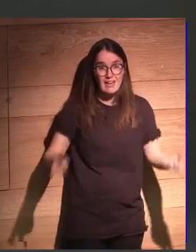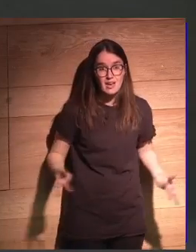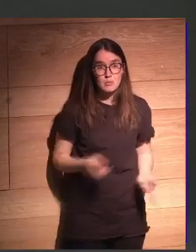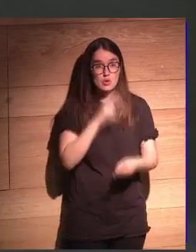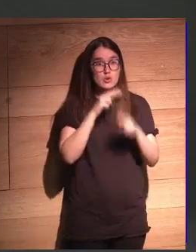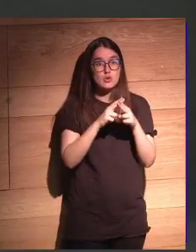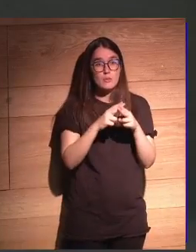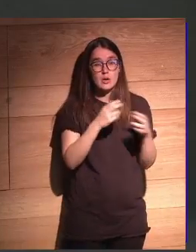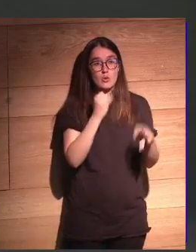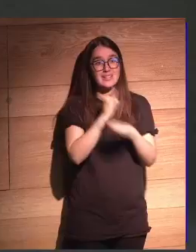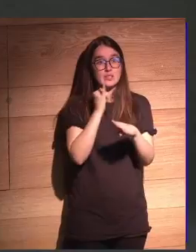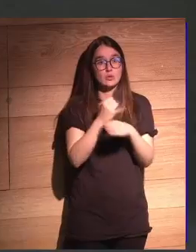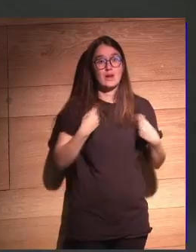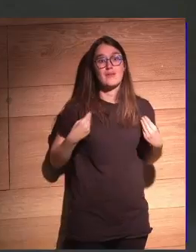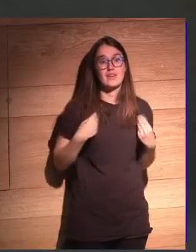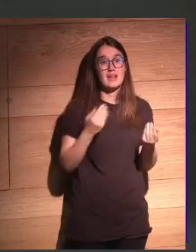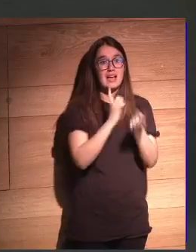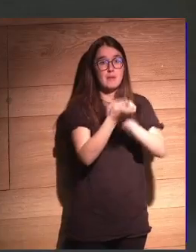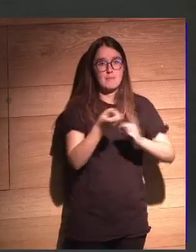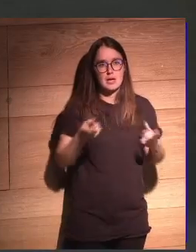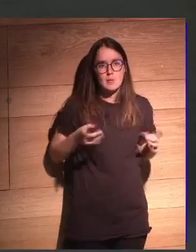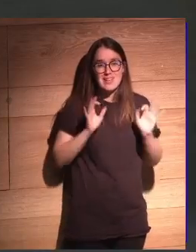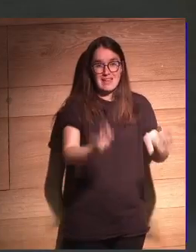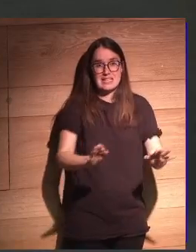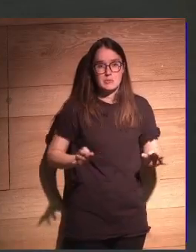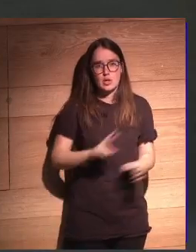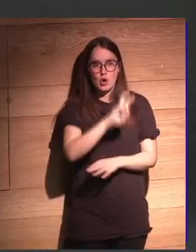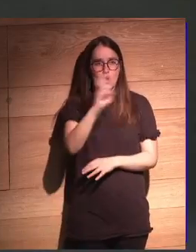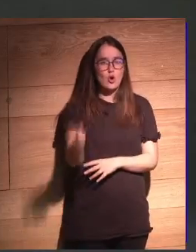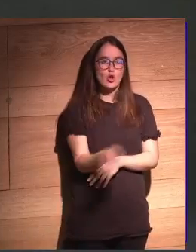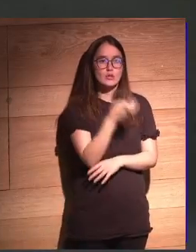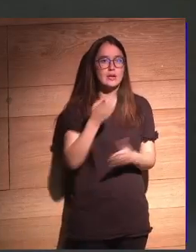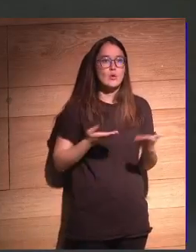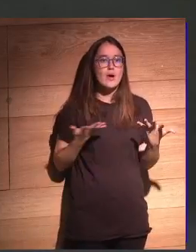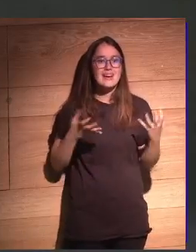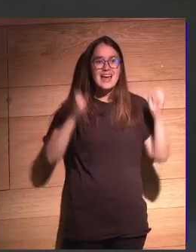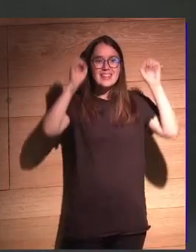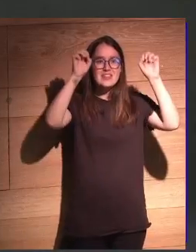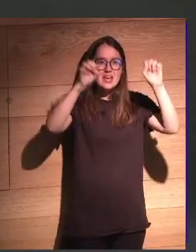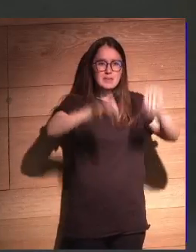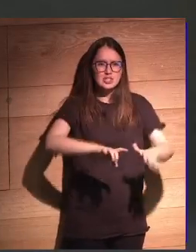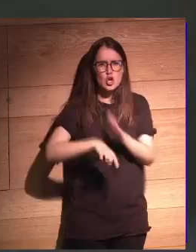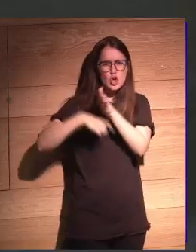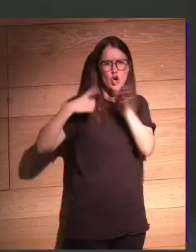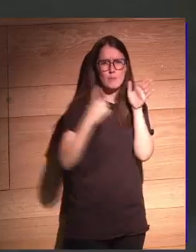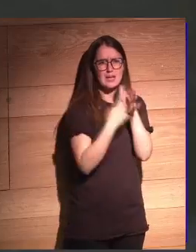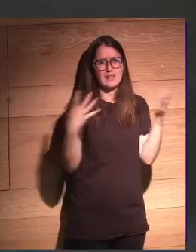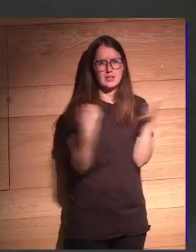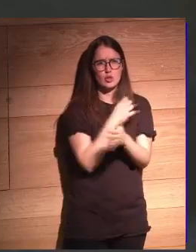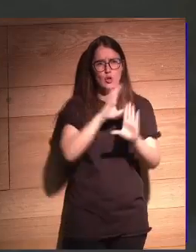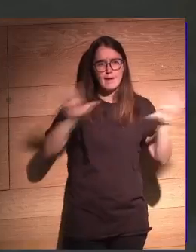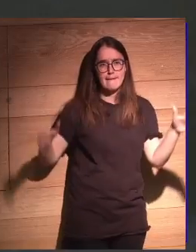office called IVIMA, which is the Institute of the Housing in Madrid, they have recently changed the name,